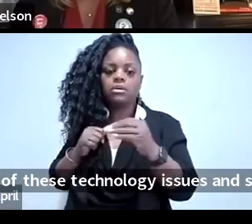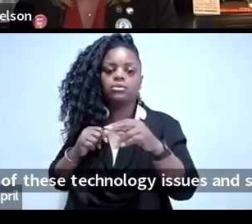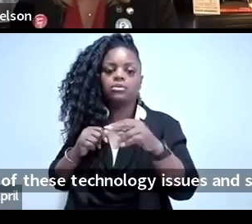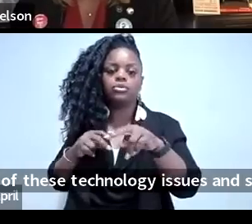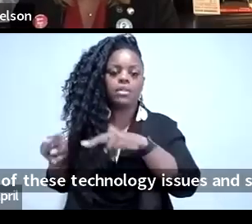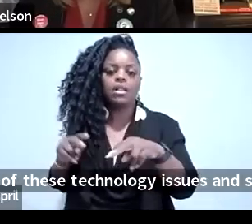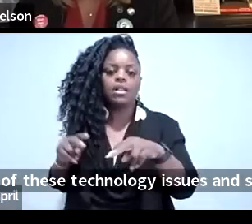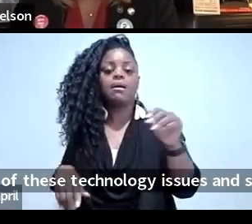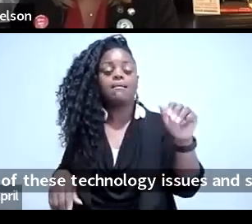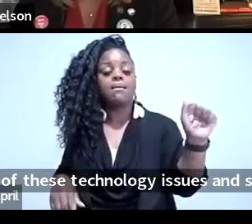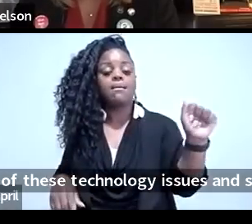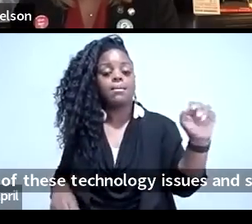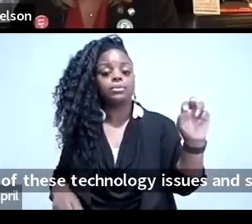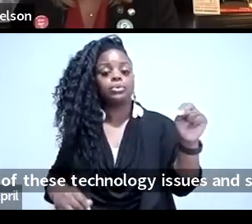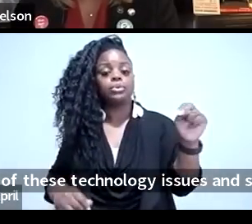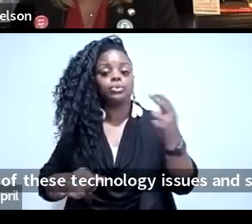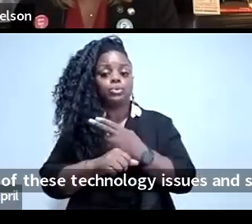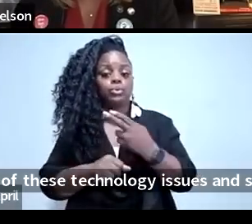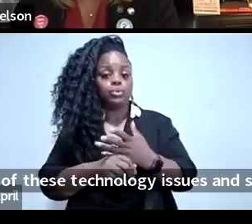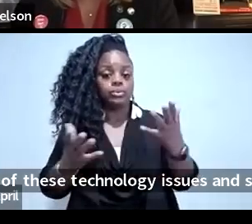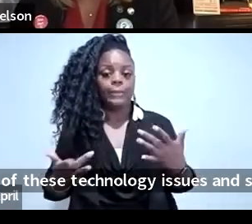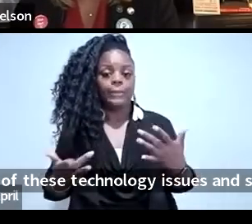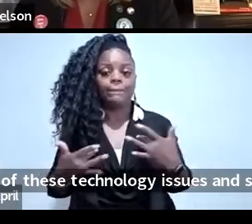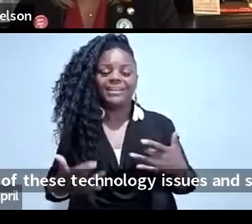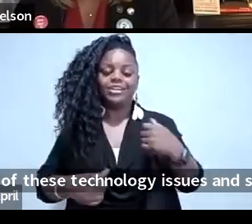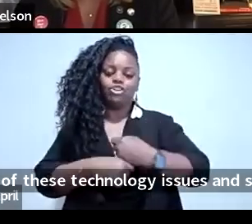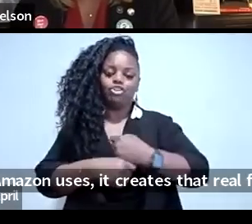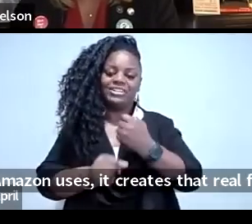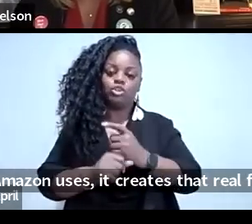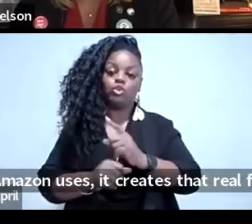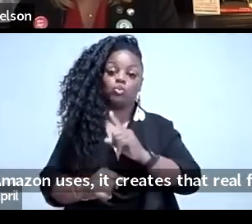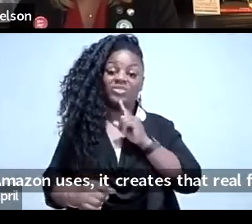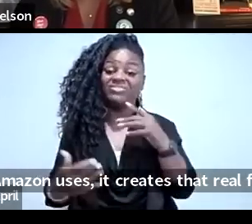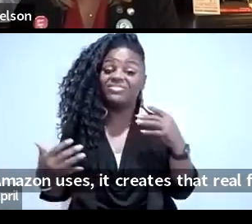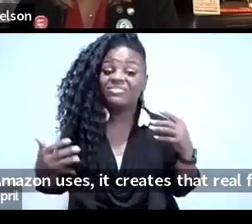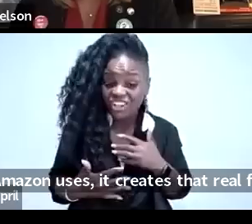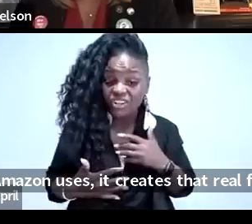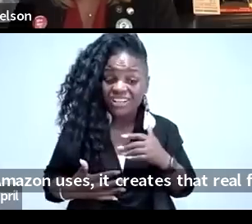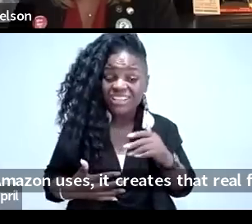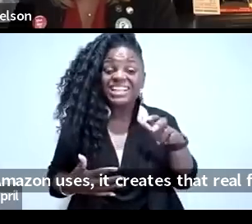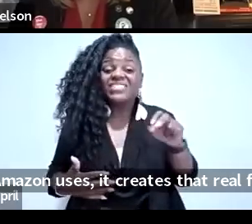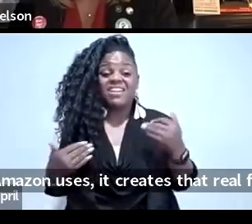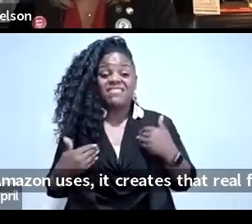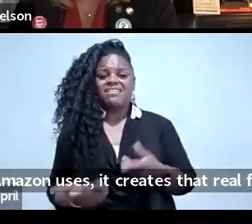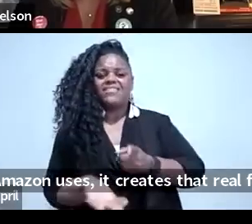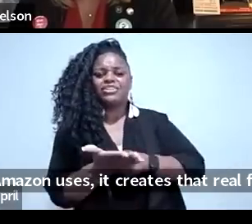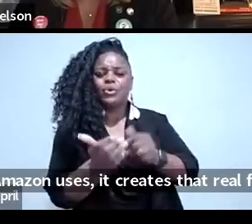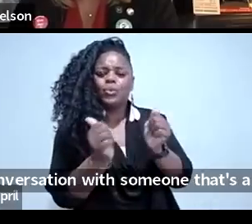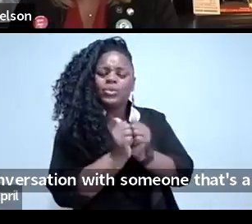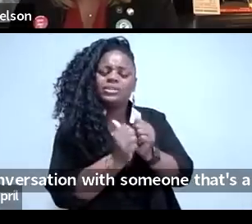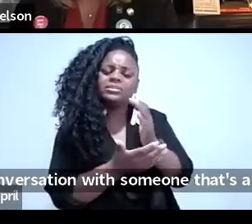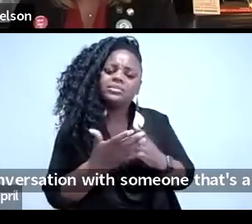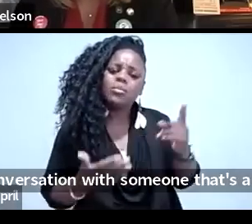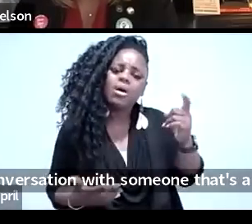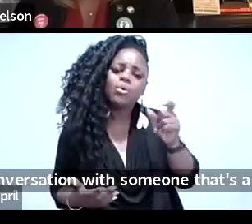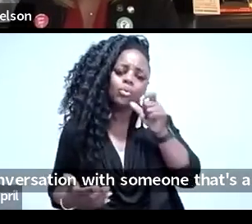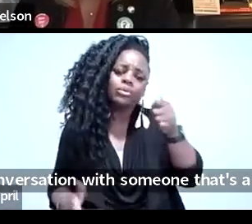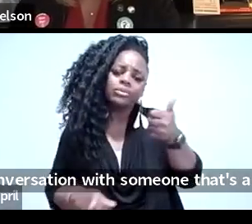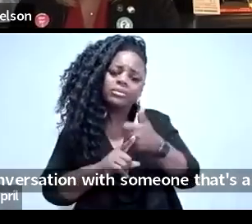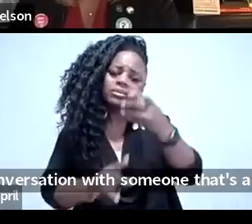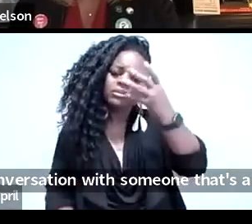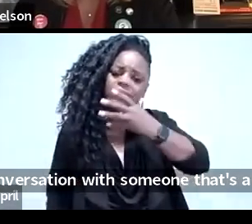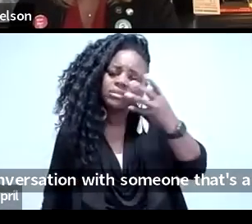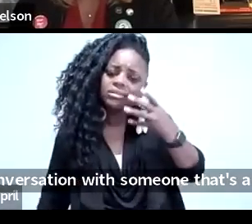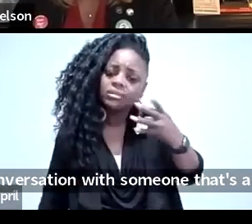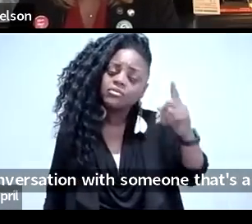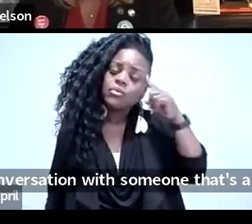having a conversation with somebody that's of immigrant status. So for us, it was just getting over the fear aspect, letting them know that we're